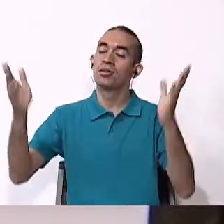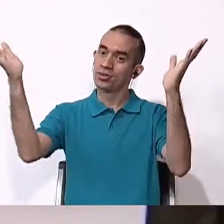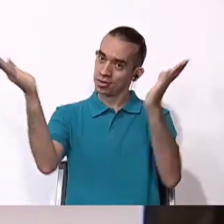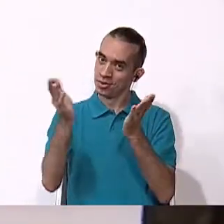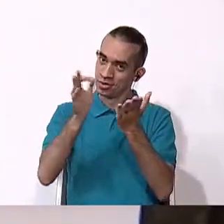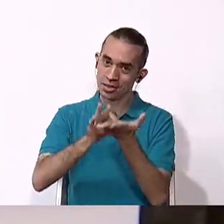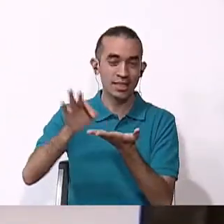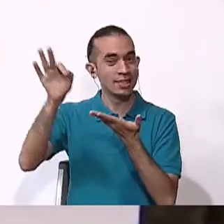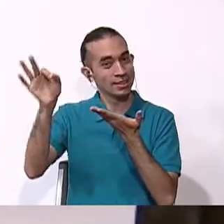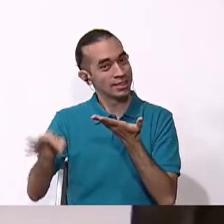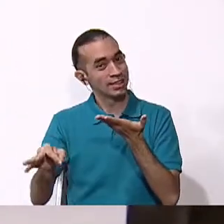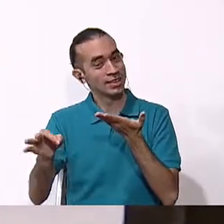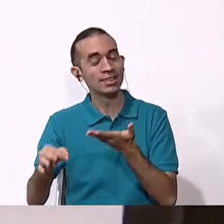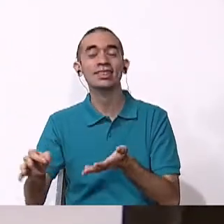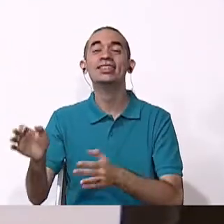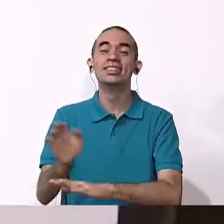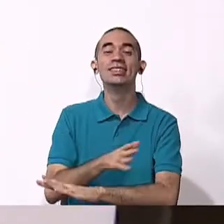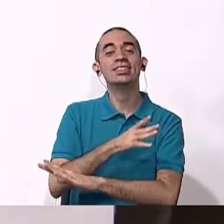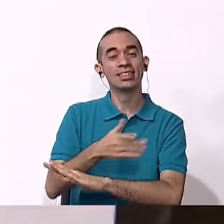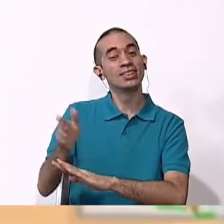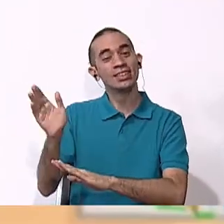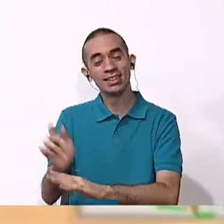Welcome to school.